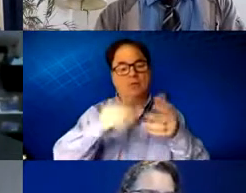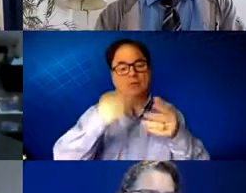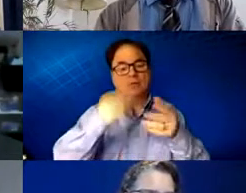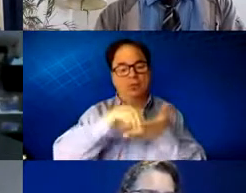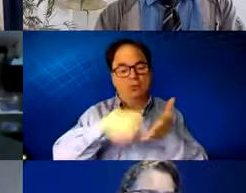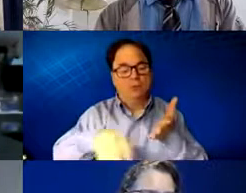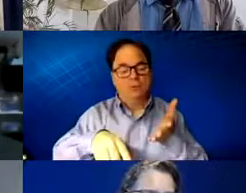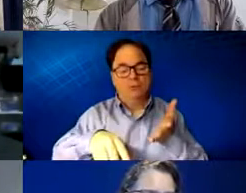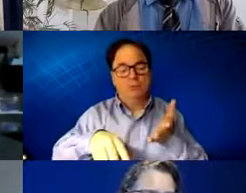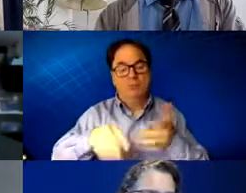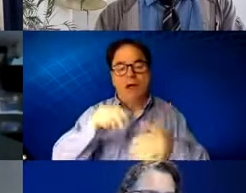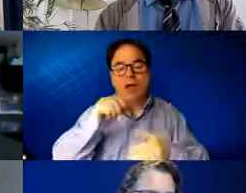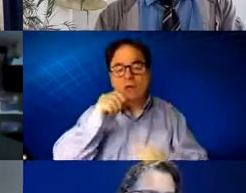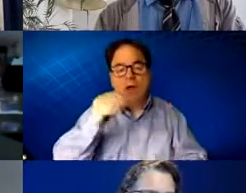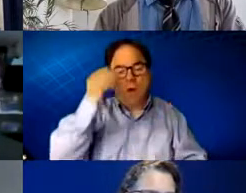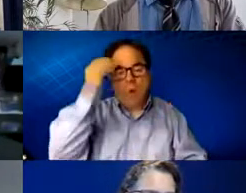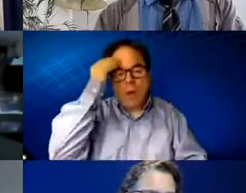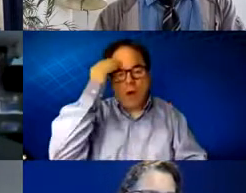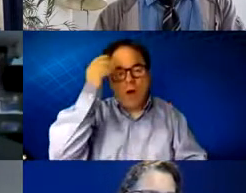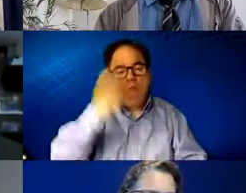I noticed many students are here.